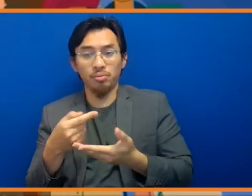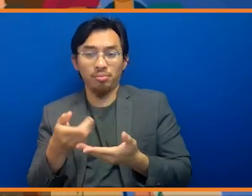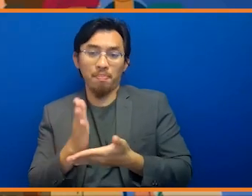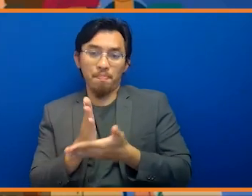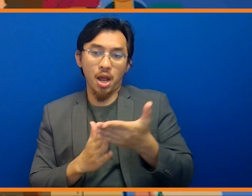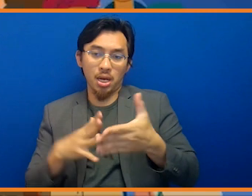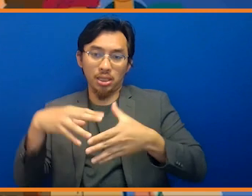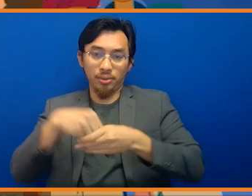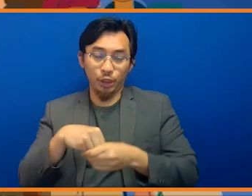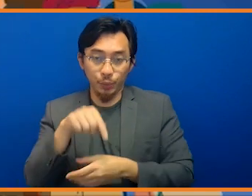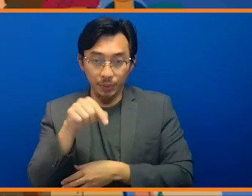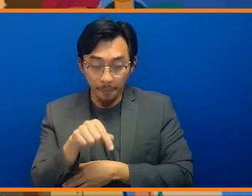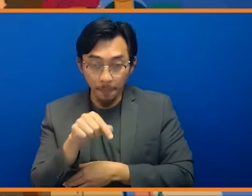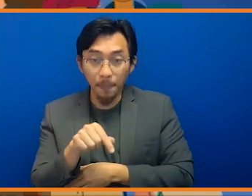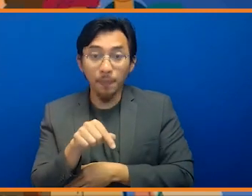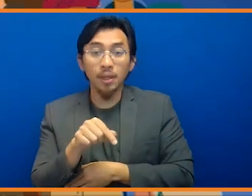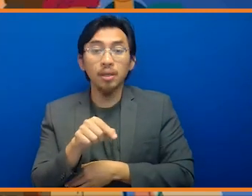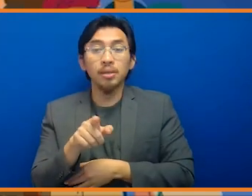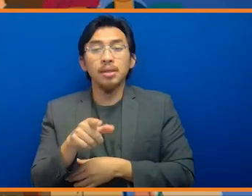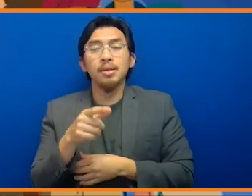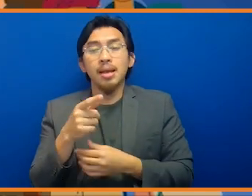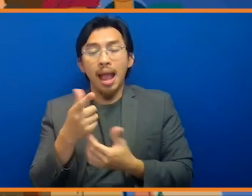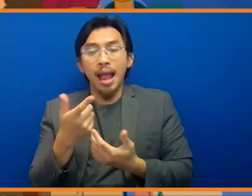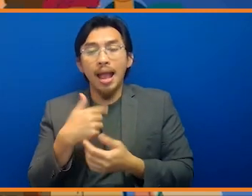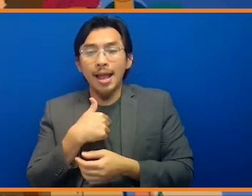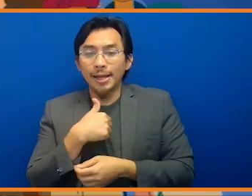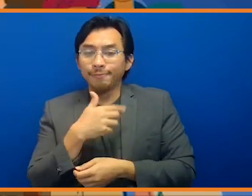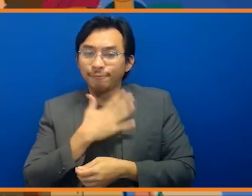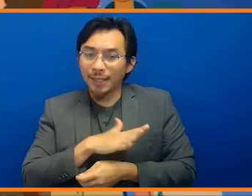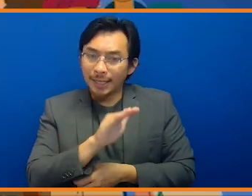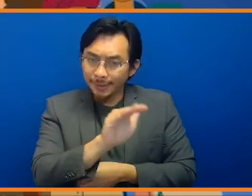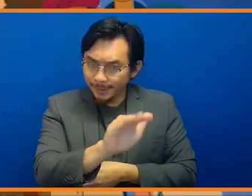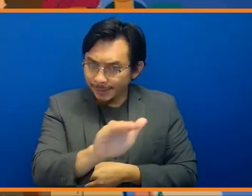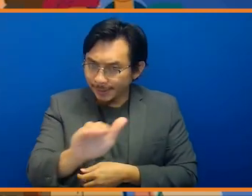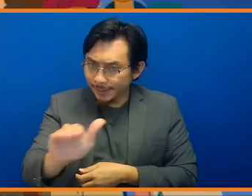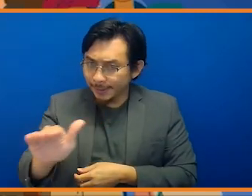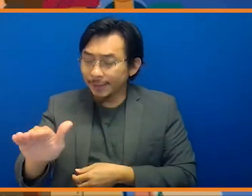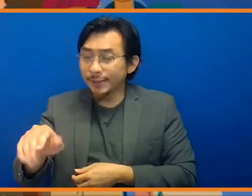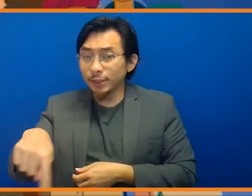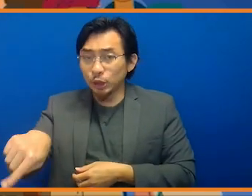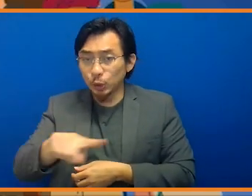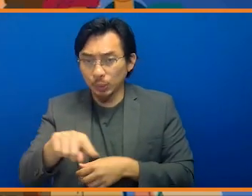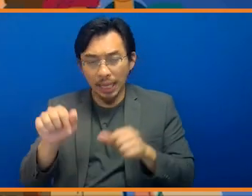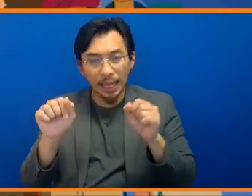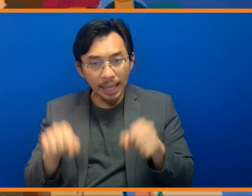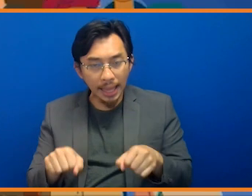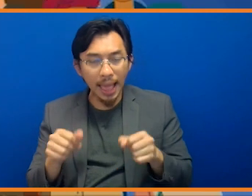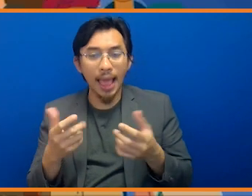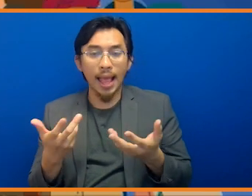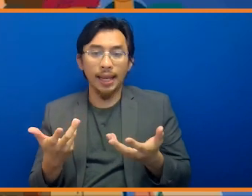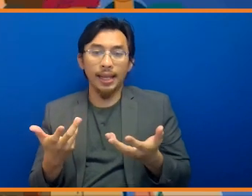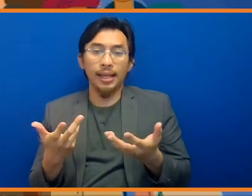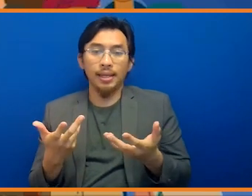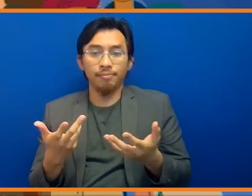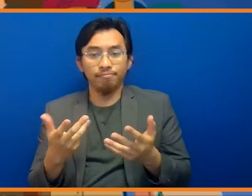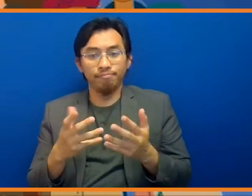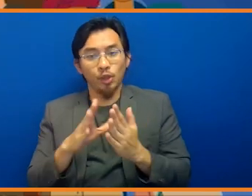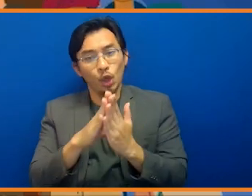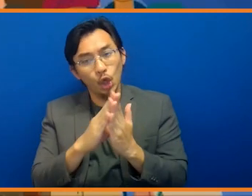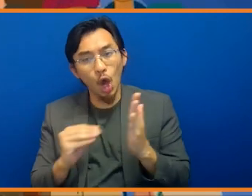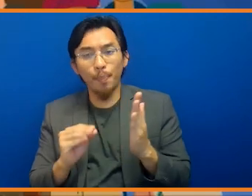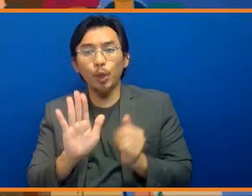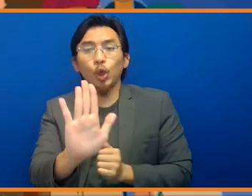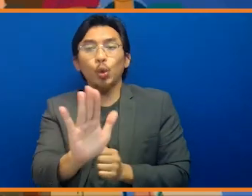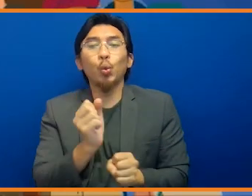part here. Again, I keep reminding everyone, you guys can copy all of